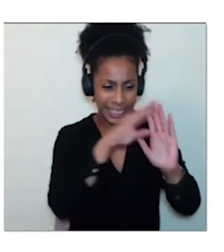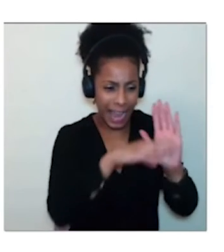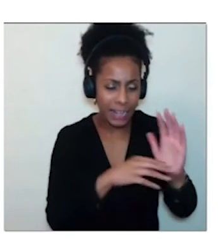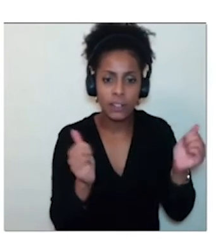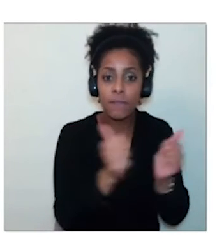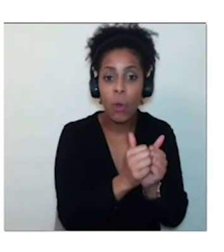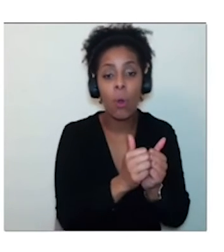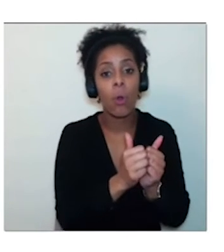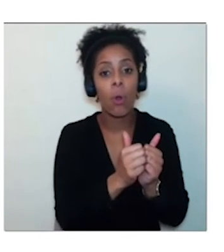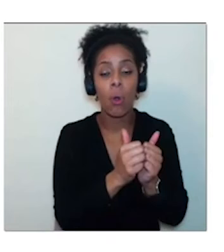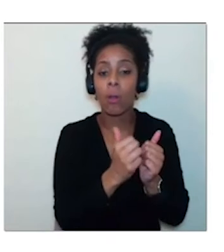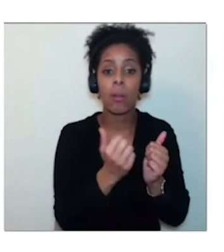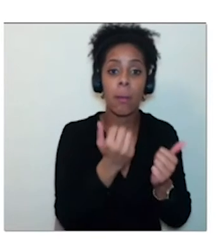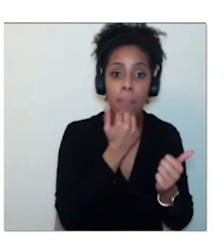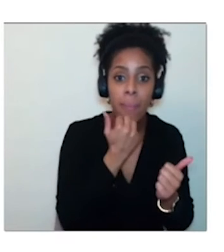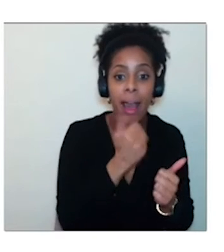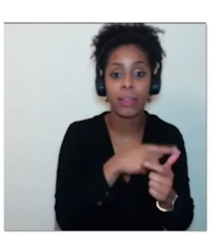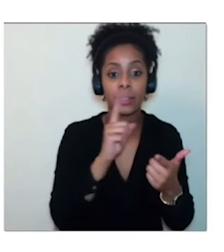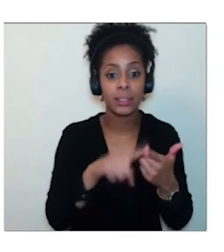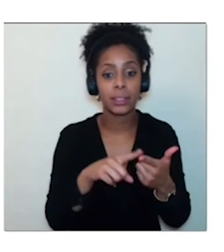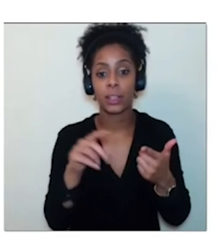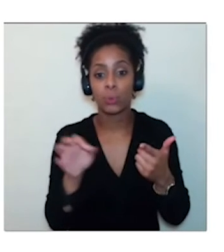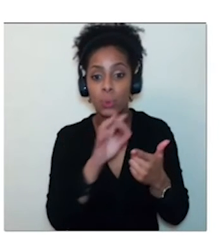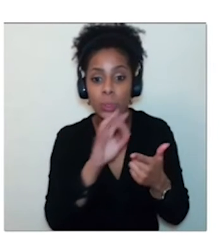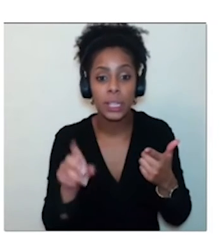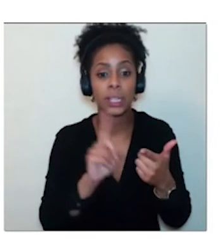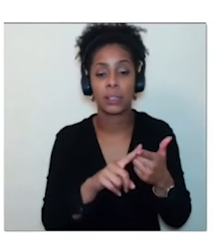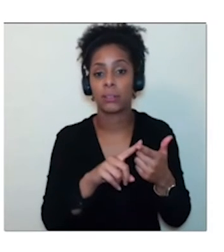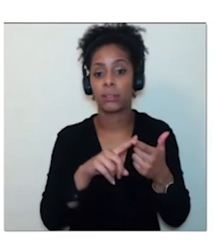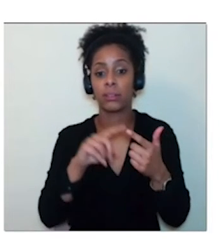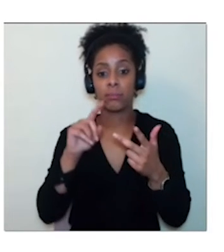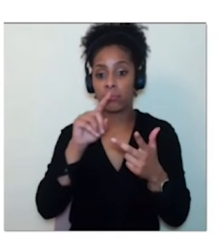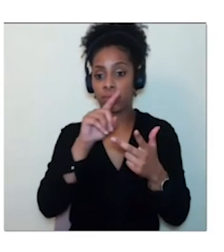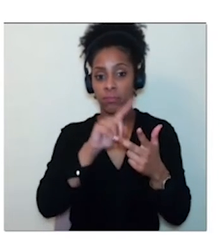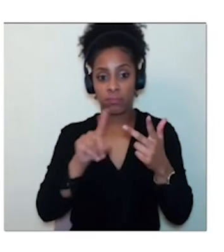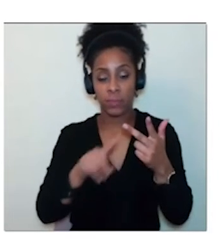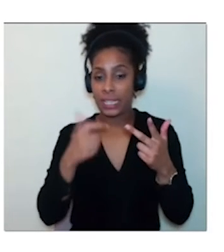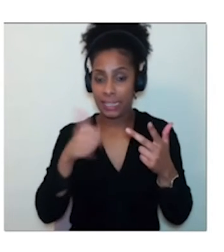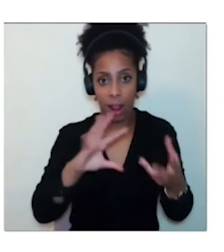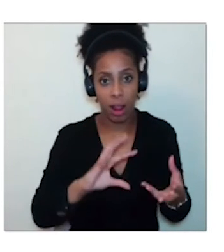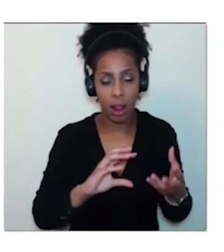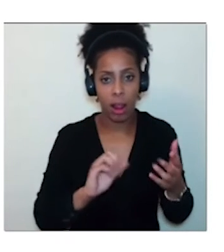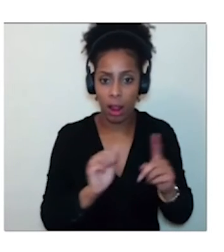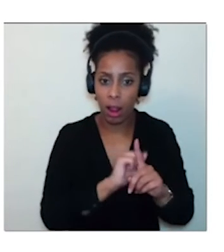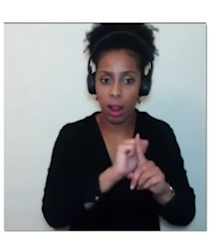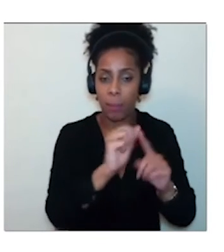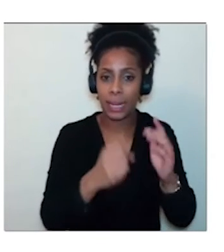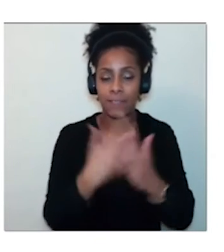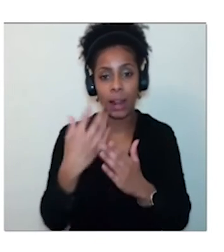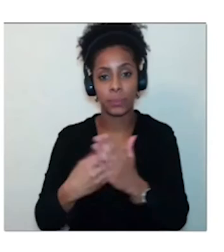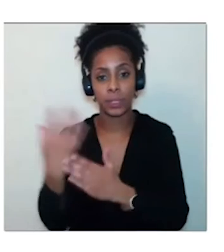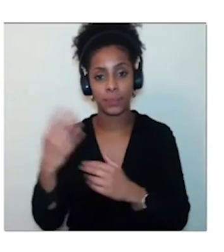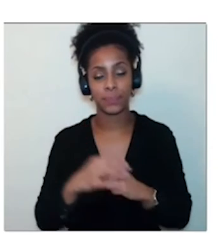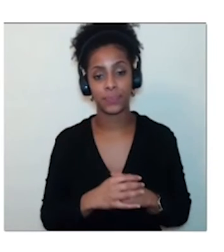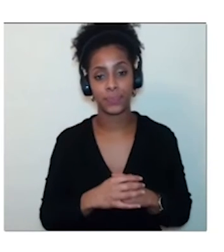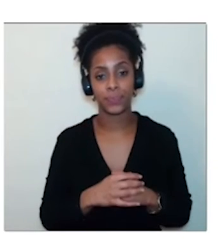by ICEB, on the executive committee of which UKAAF has a representative. Similarly, print